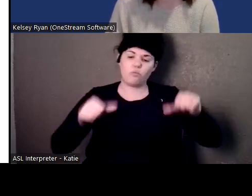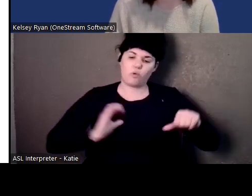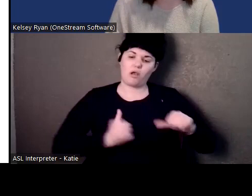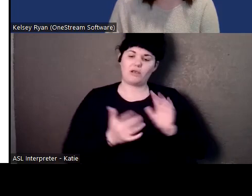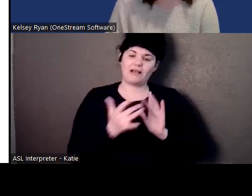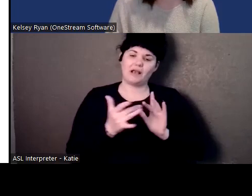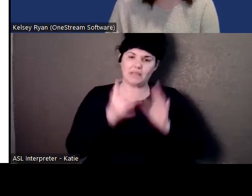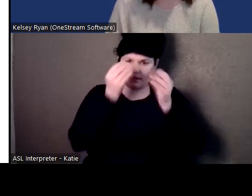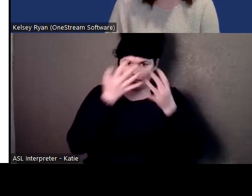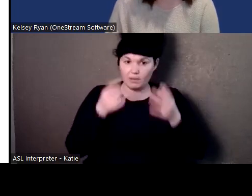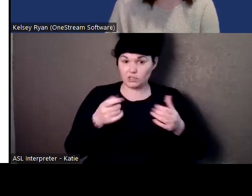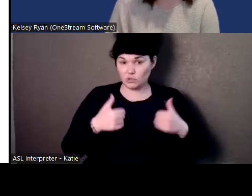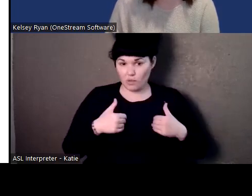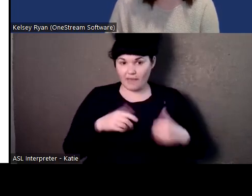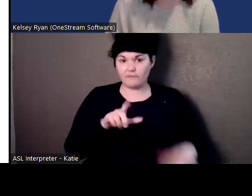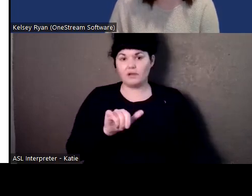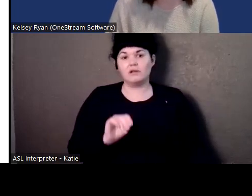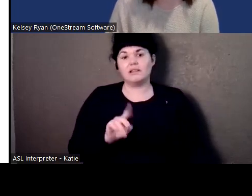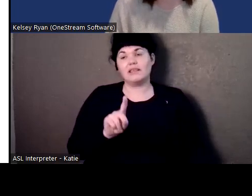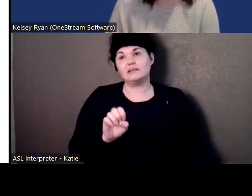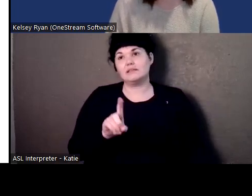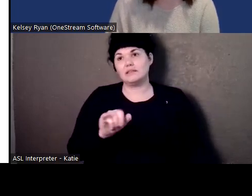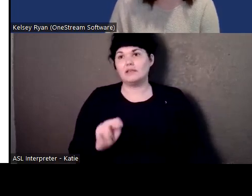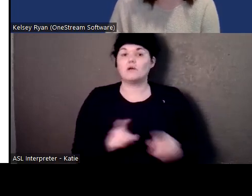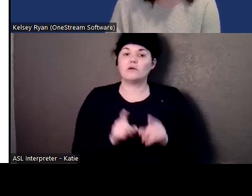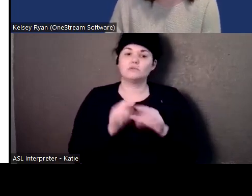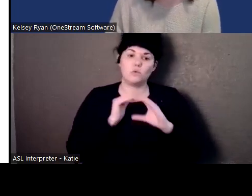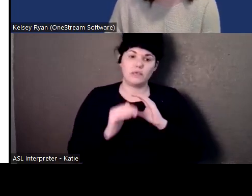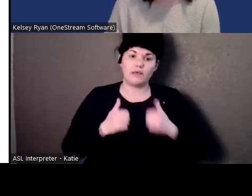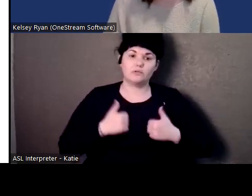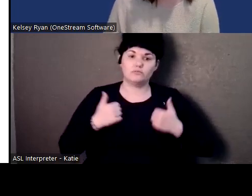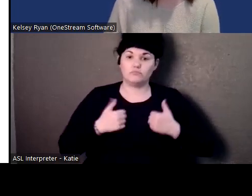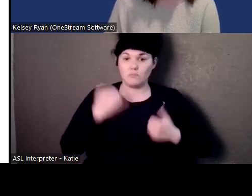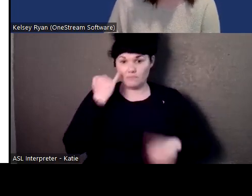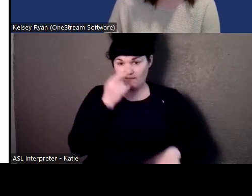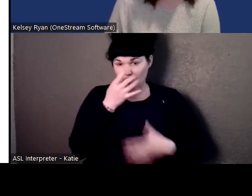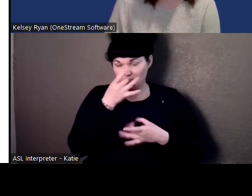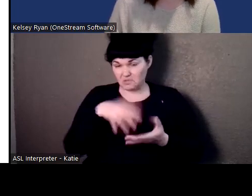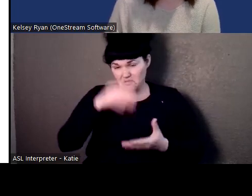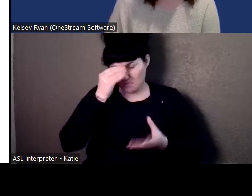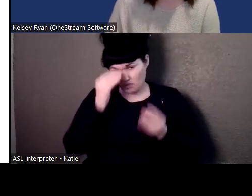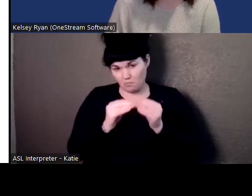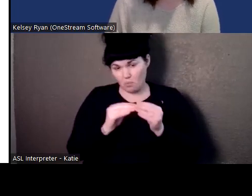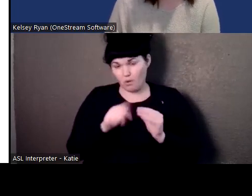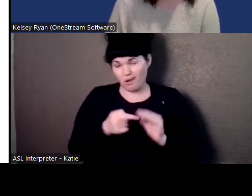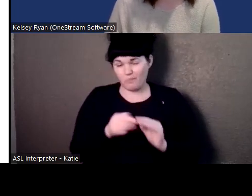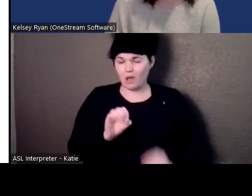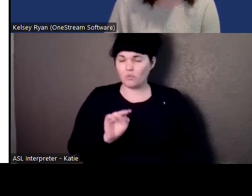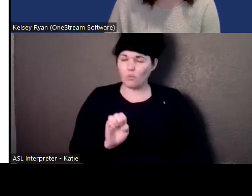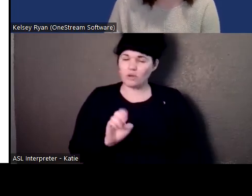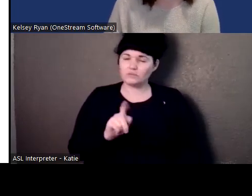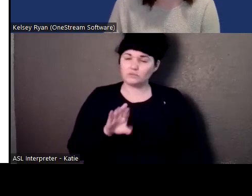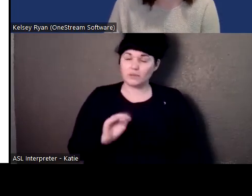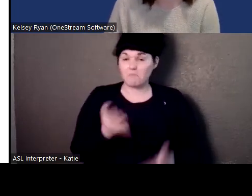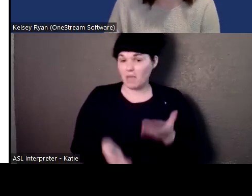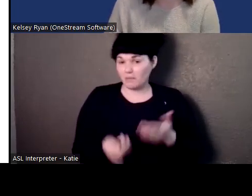So you have our LinkedIn as well as our emails. If you're interested in just learning more about OneStream, maybe there's a specific opportunity that you